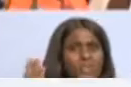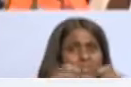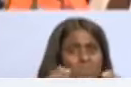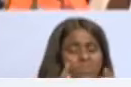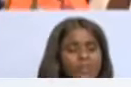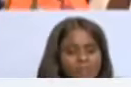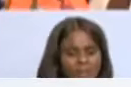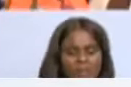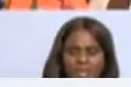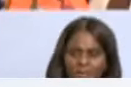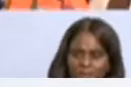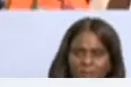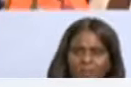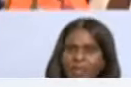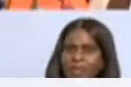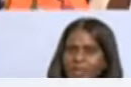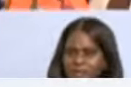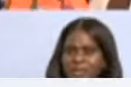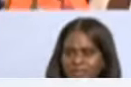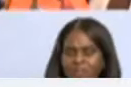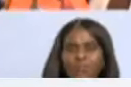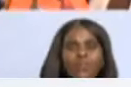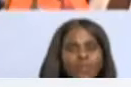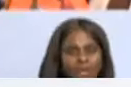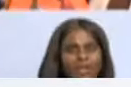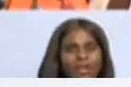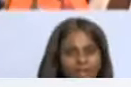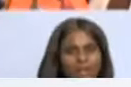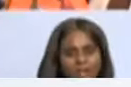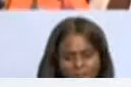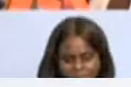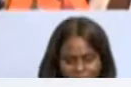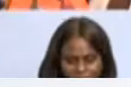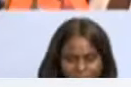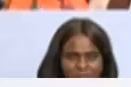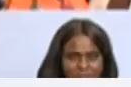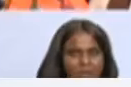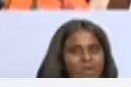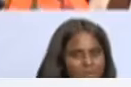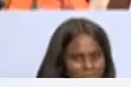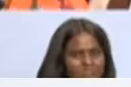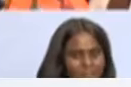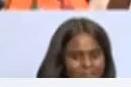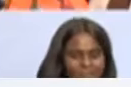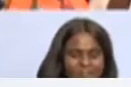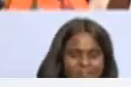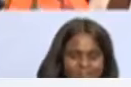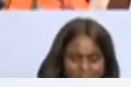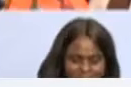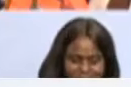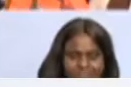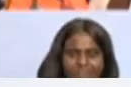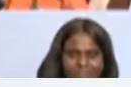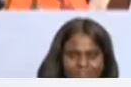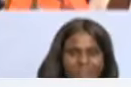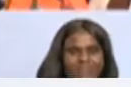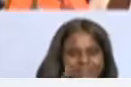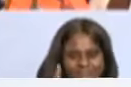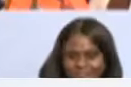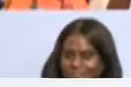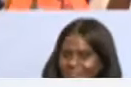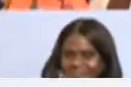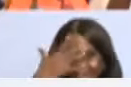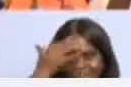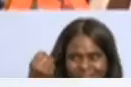women worked hard, made us proud. We cannot ignore